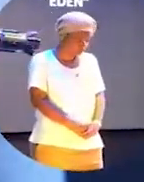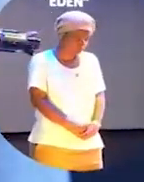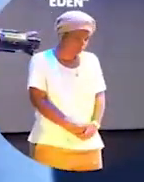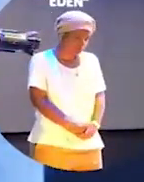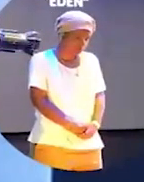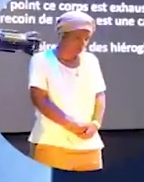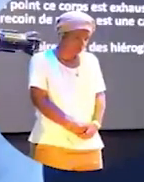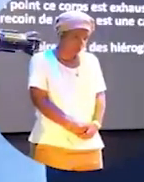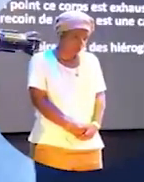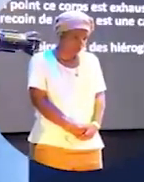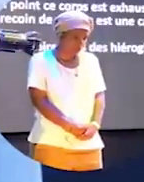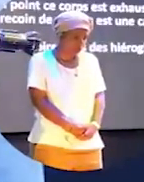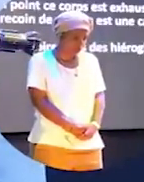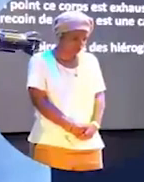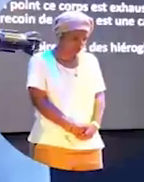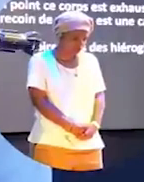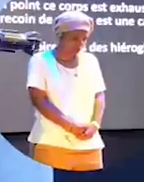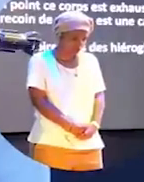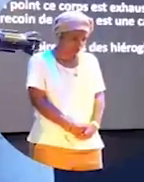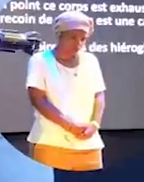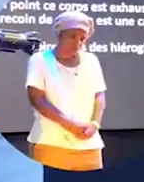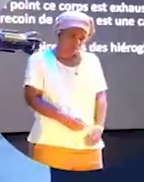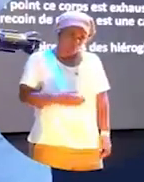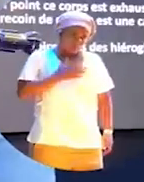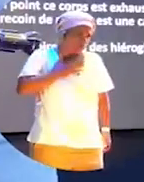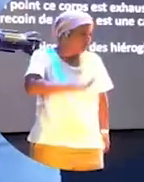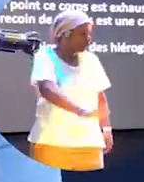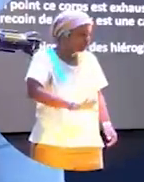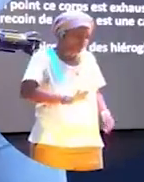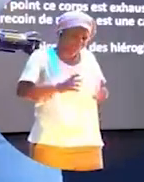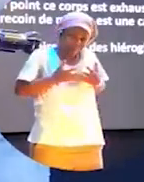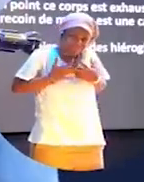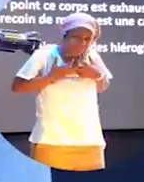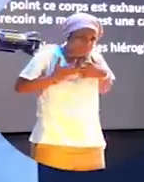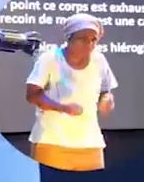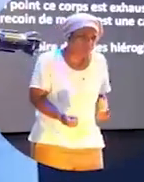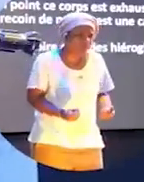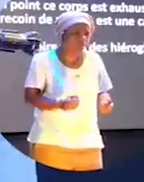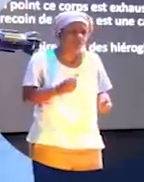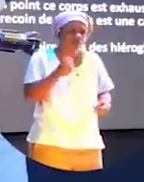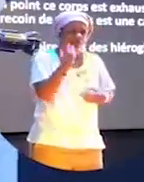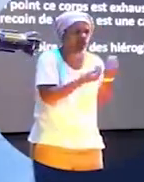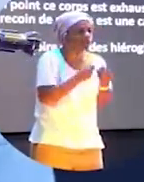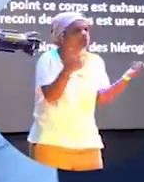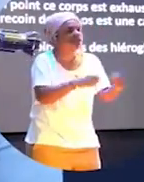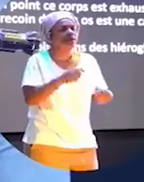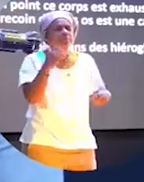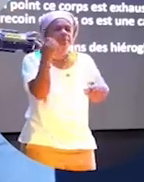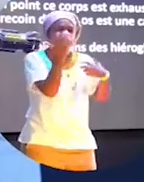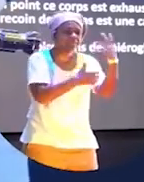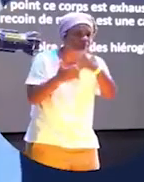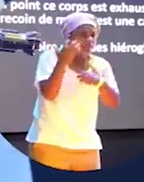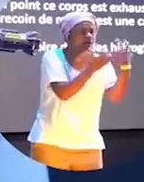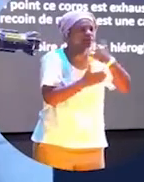Shh. I hate how exhaustive this body is. Every nook and cranny of my bones is a historical cave, holding